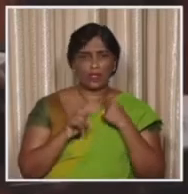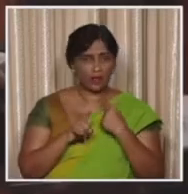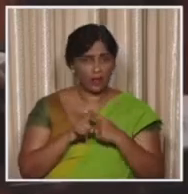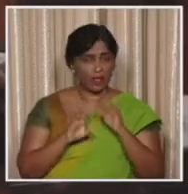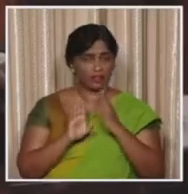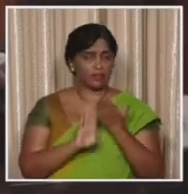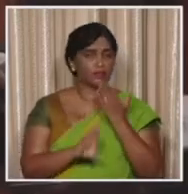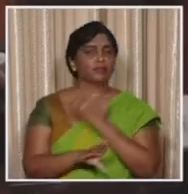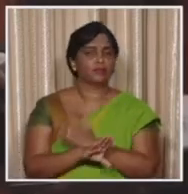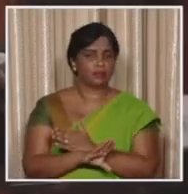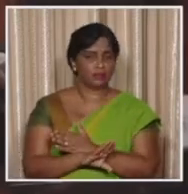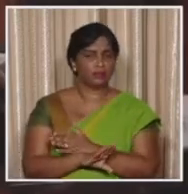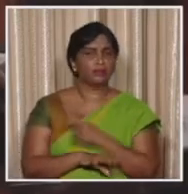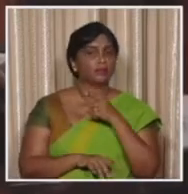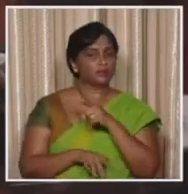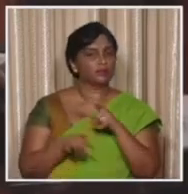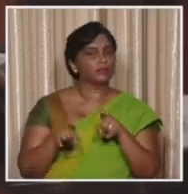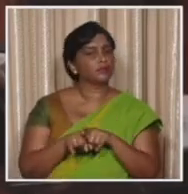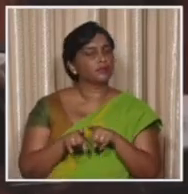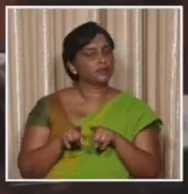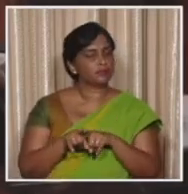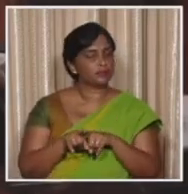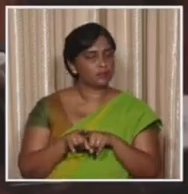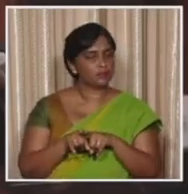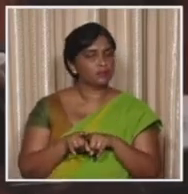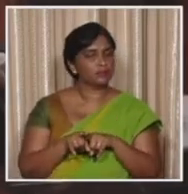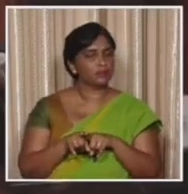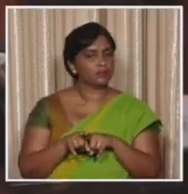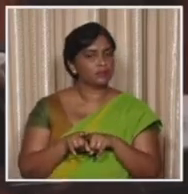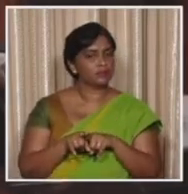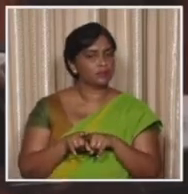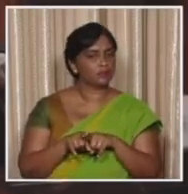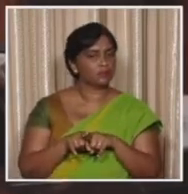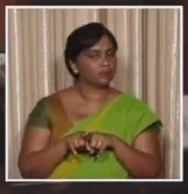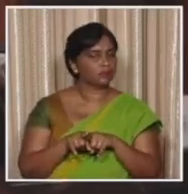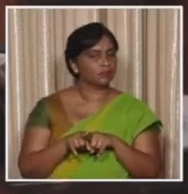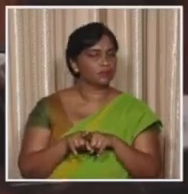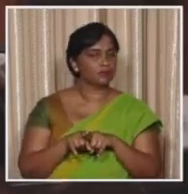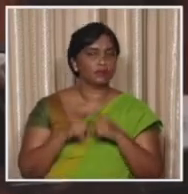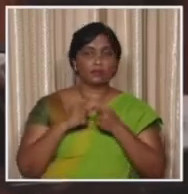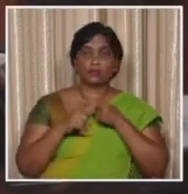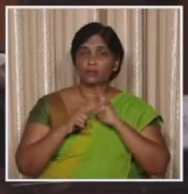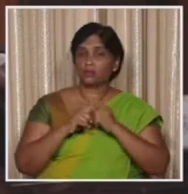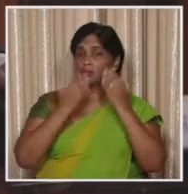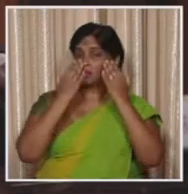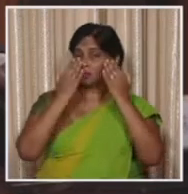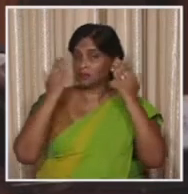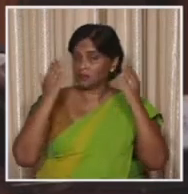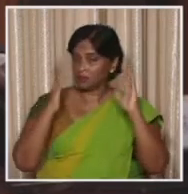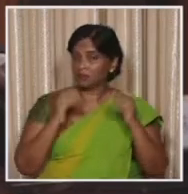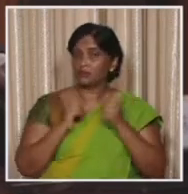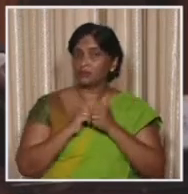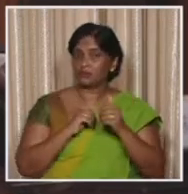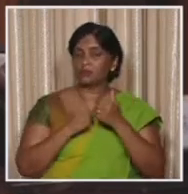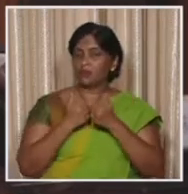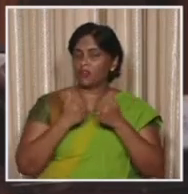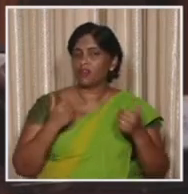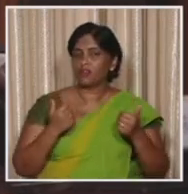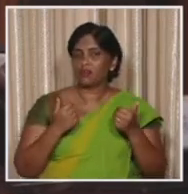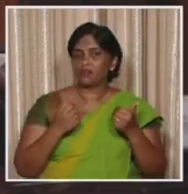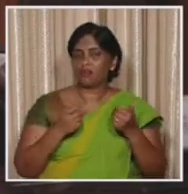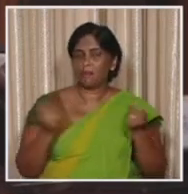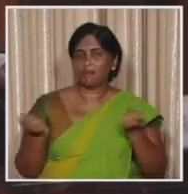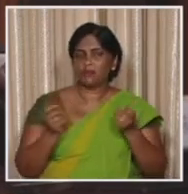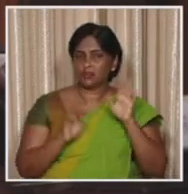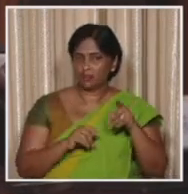Also, there is a different market for conventions, exhibitions that come. So we are killing a market. I agree. Maybe I don't have the numbers. I'm not the minister, so